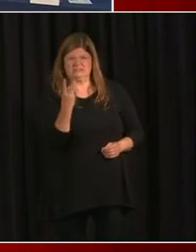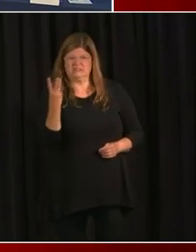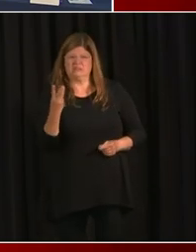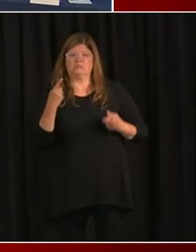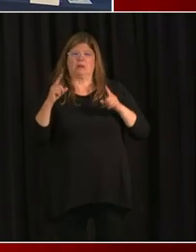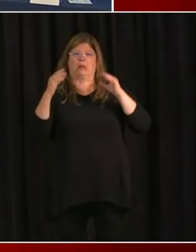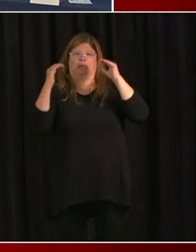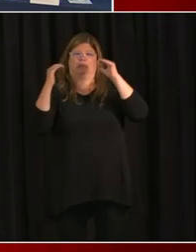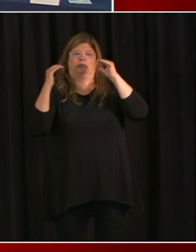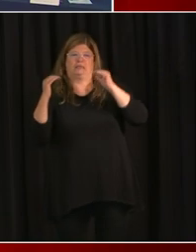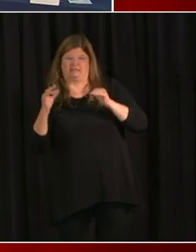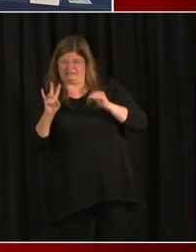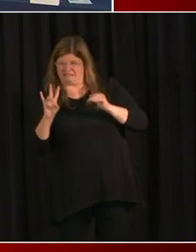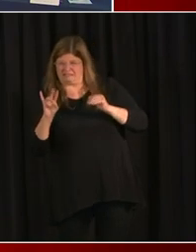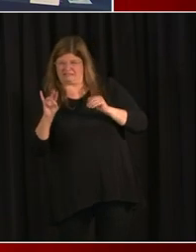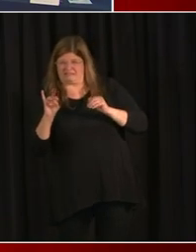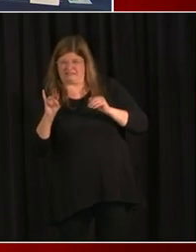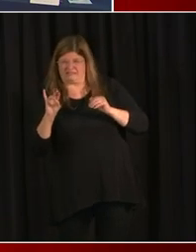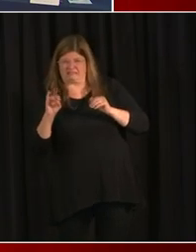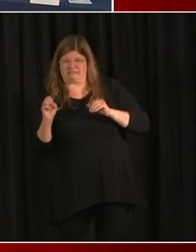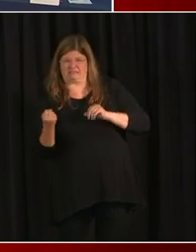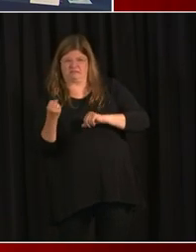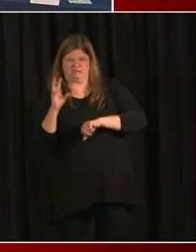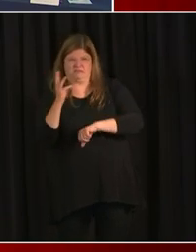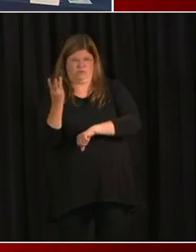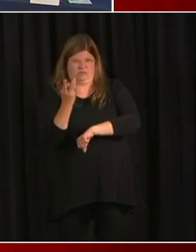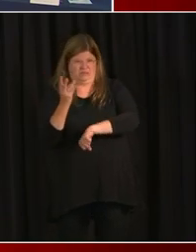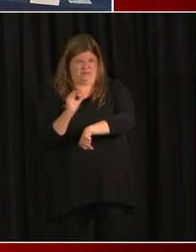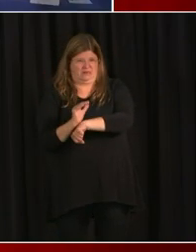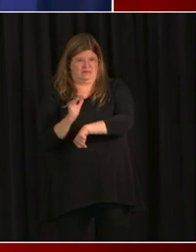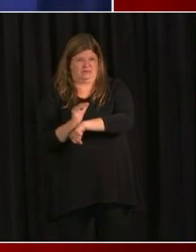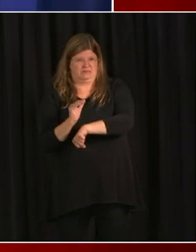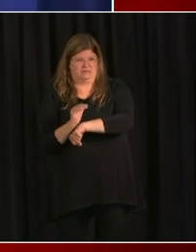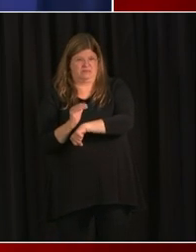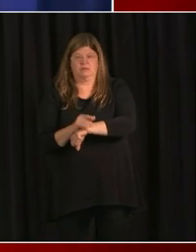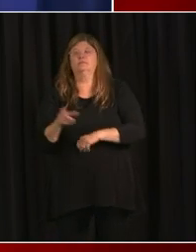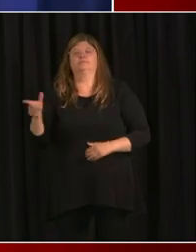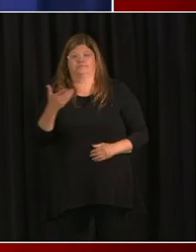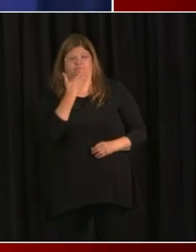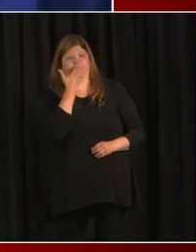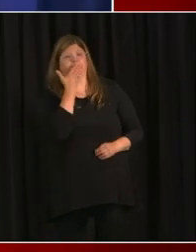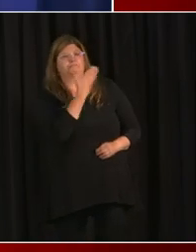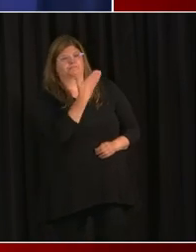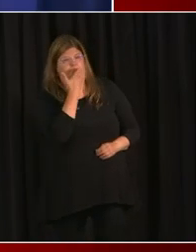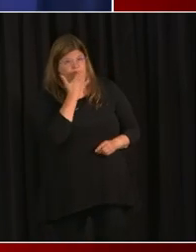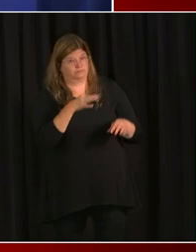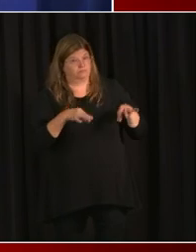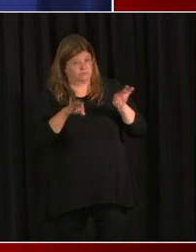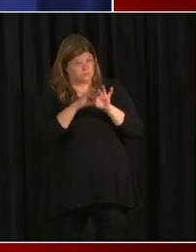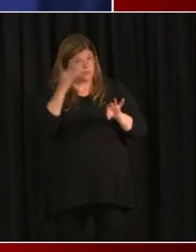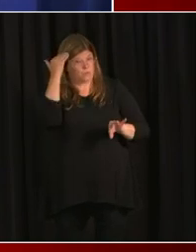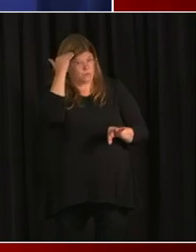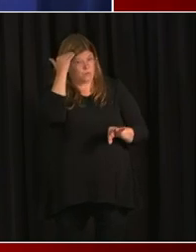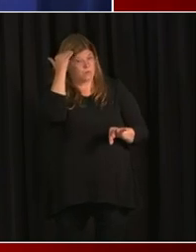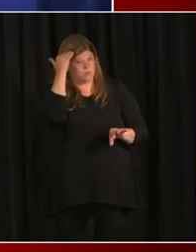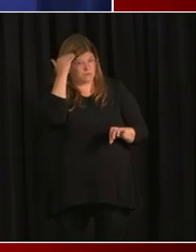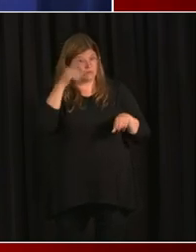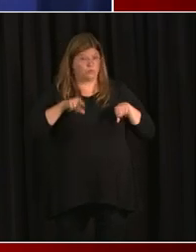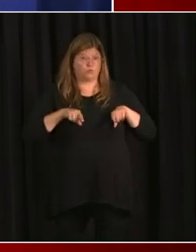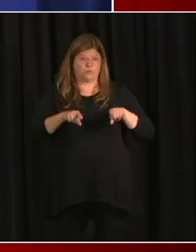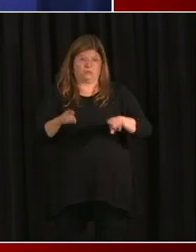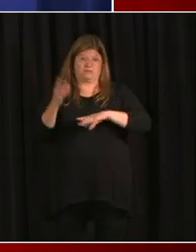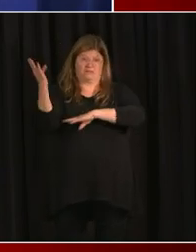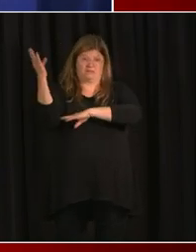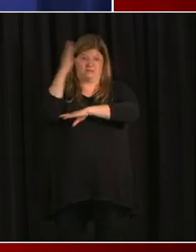mid-70s. But your question also raises another point, which is it is important to know that throughout the day, and then even